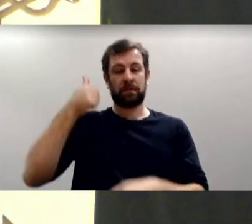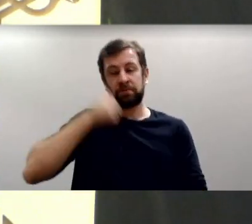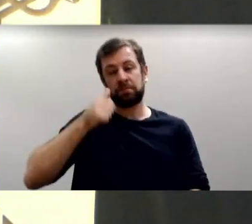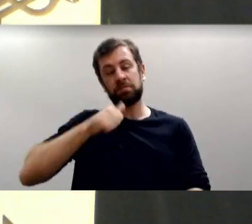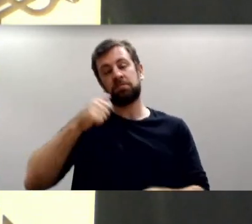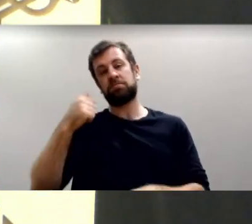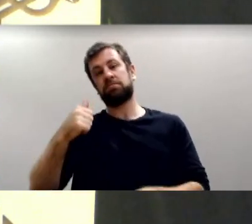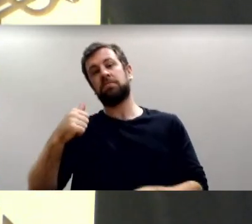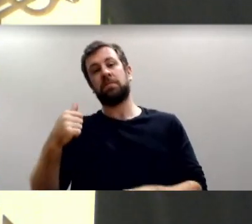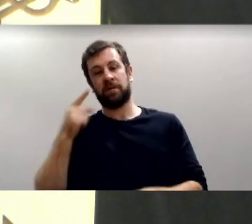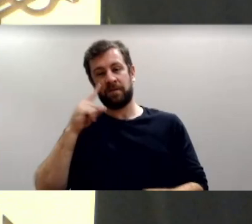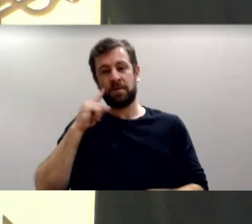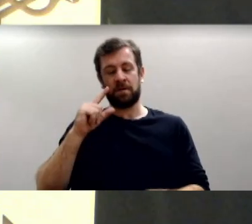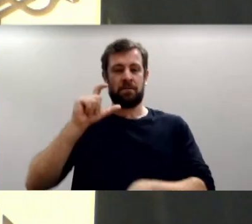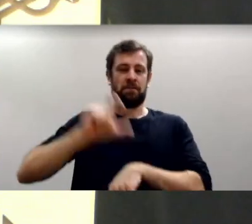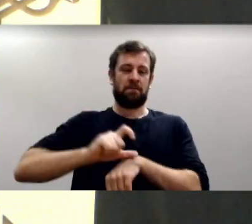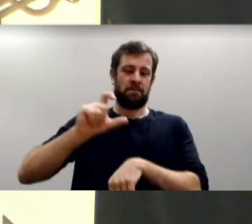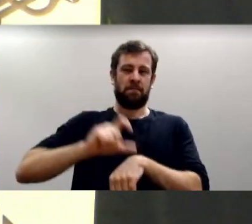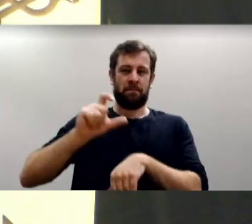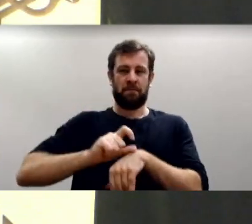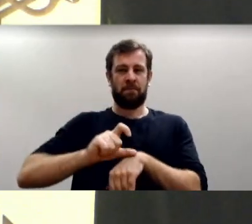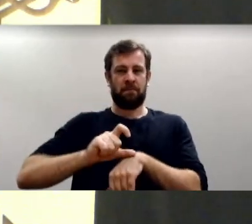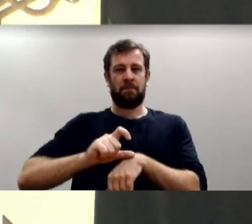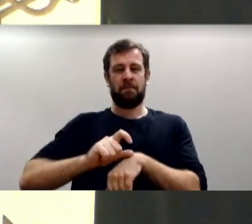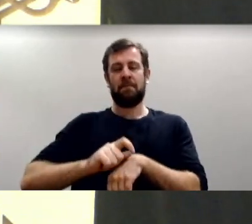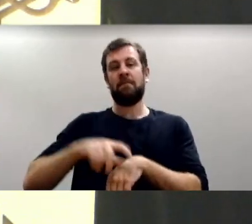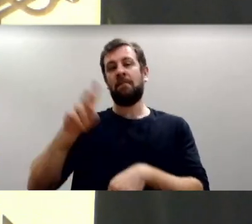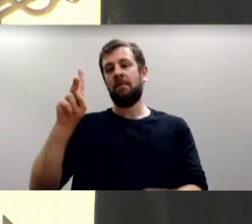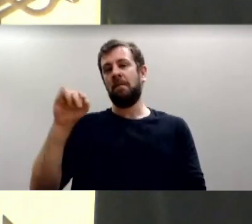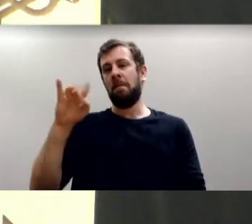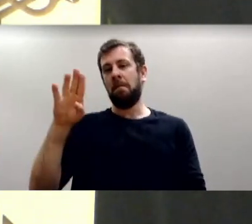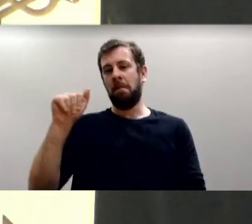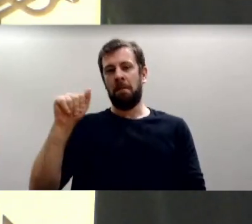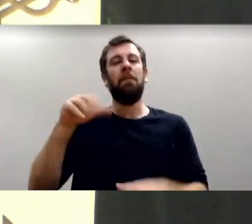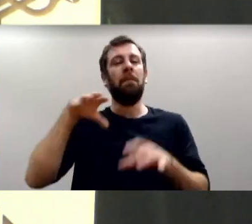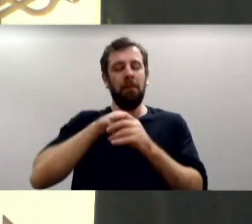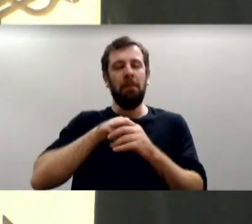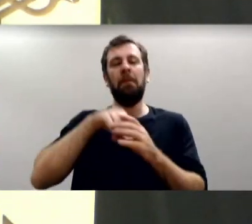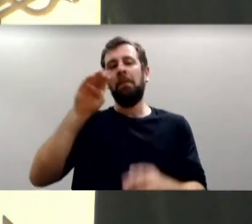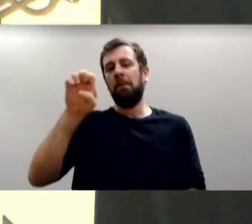which is known as Masjid Zul-Qiblatain in Medina.